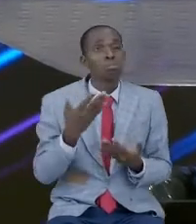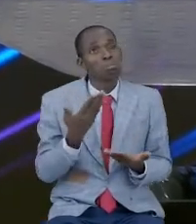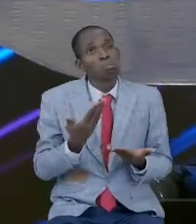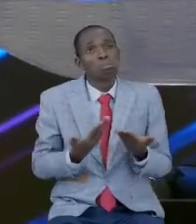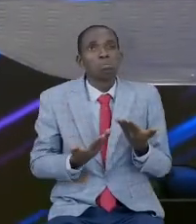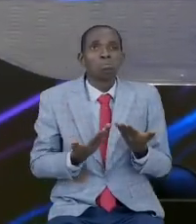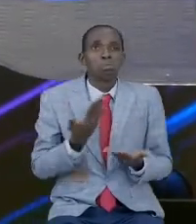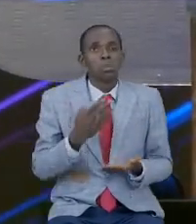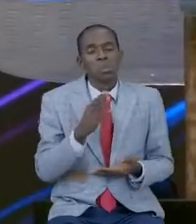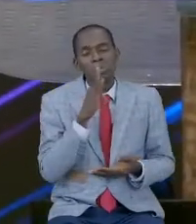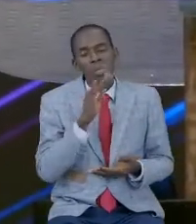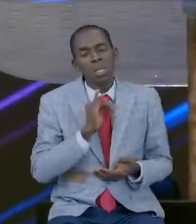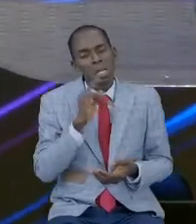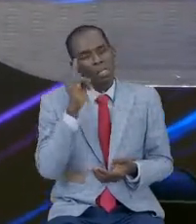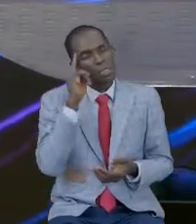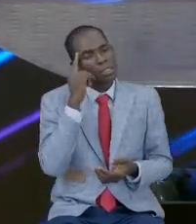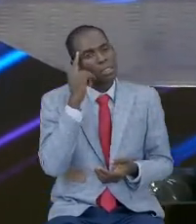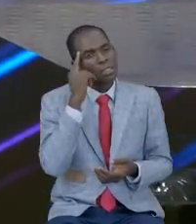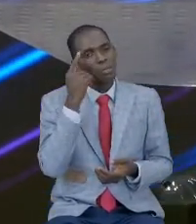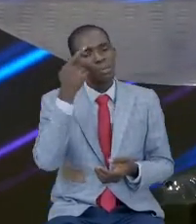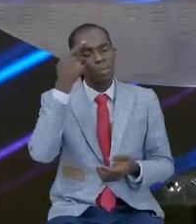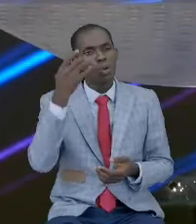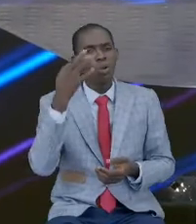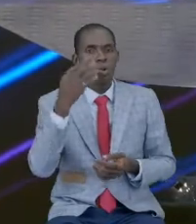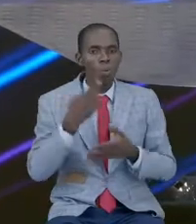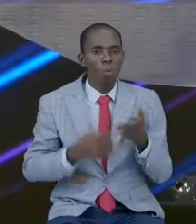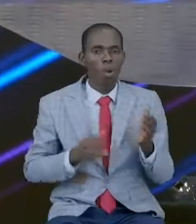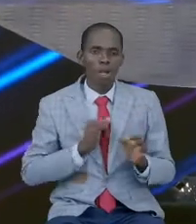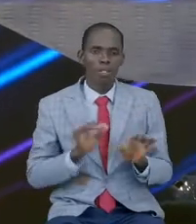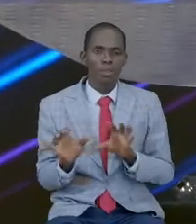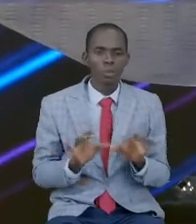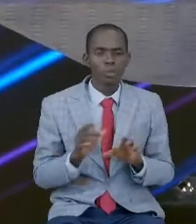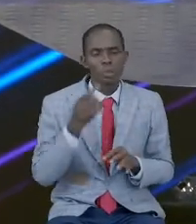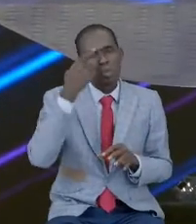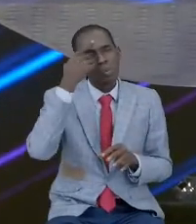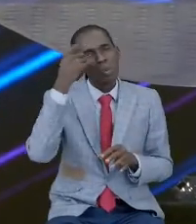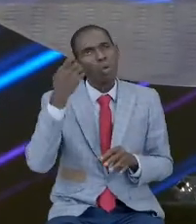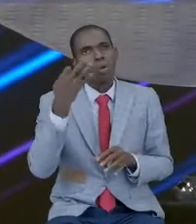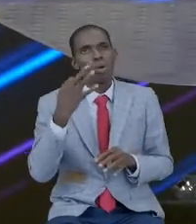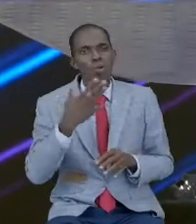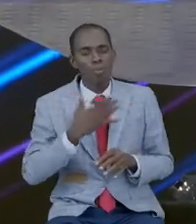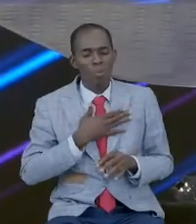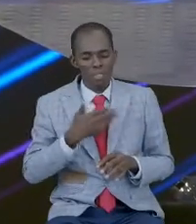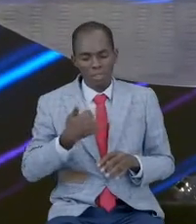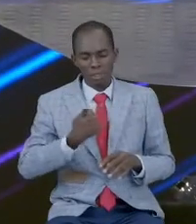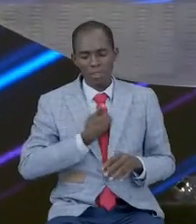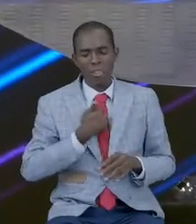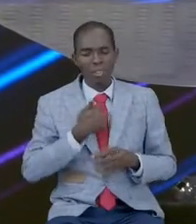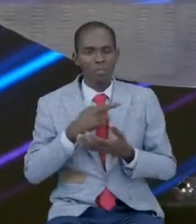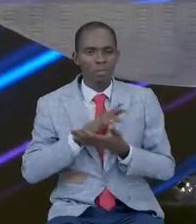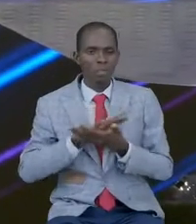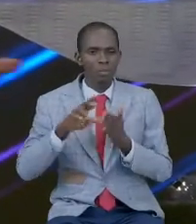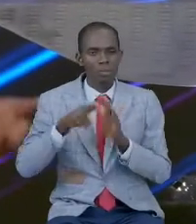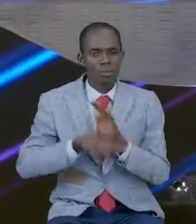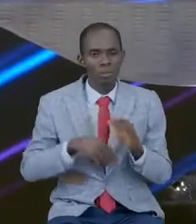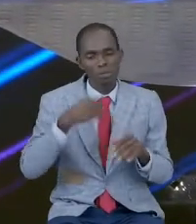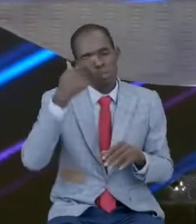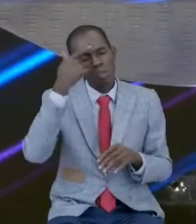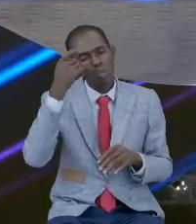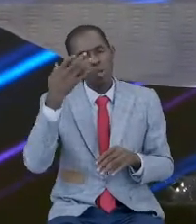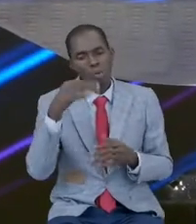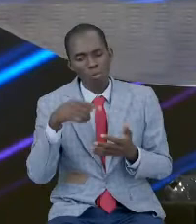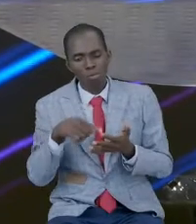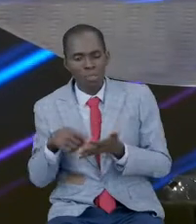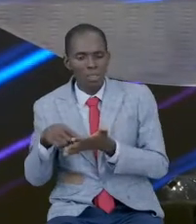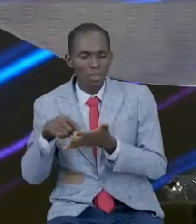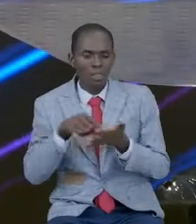think because of what I do, because of my self-righteousness, because of this, because